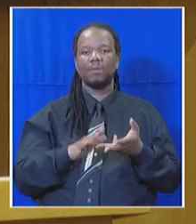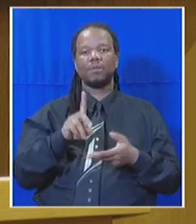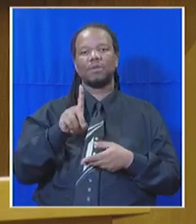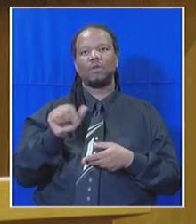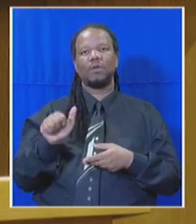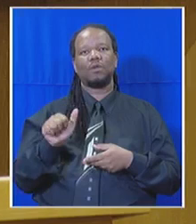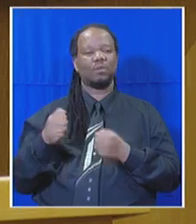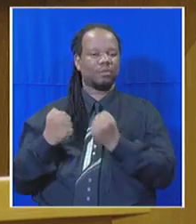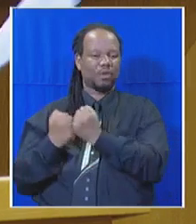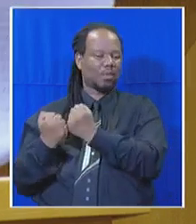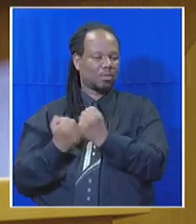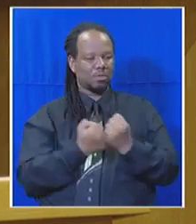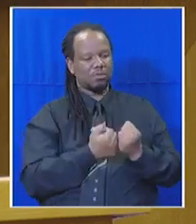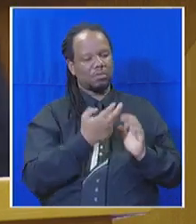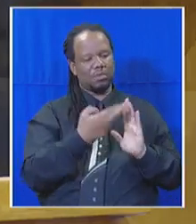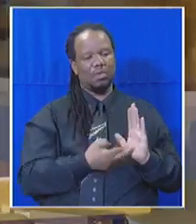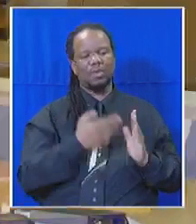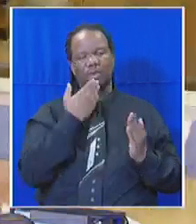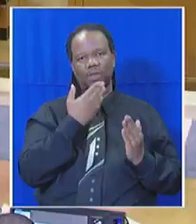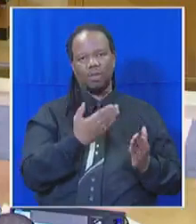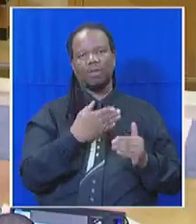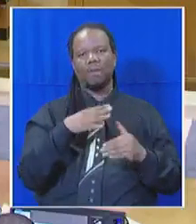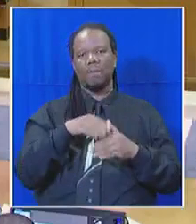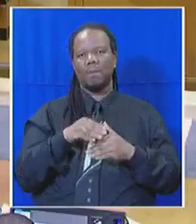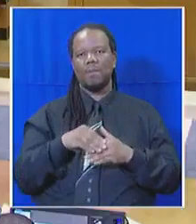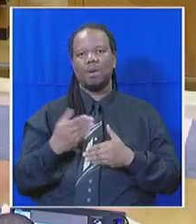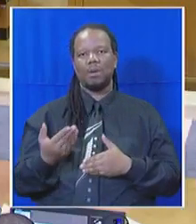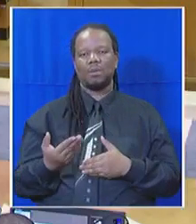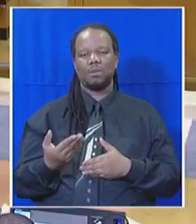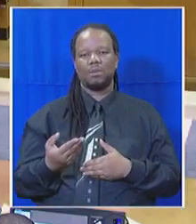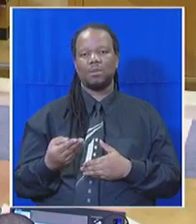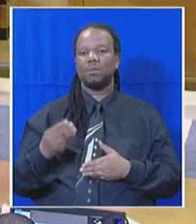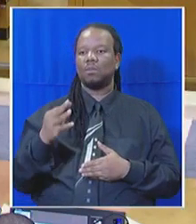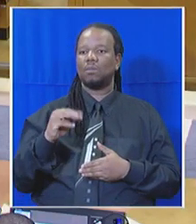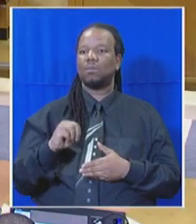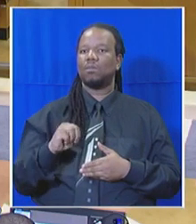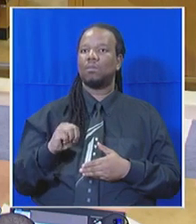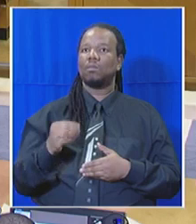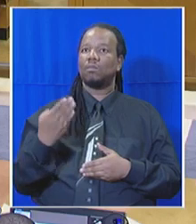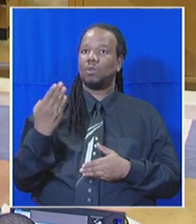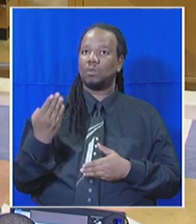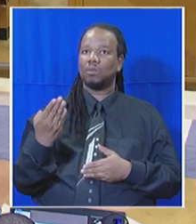this BRRR report. Thank you, Honourable Member. Honourable Ndlozi.